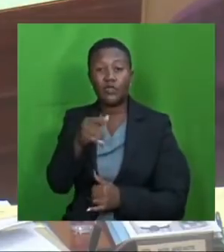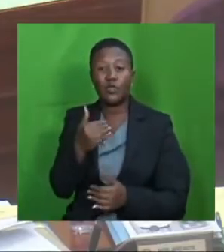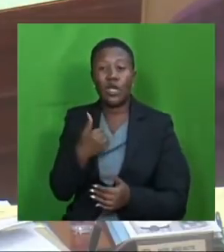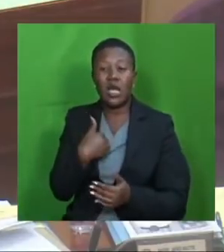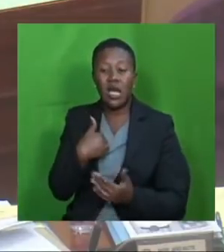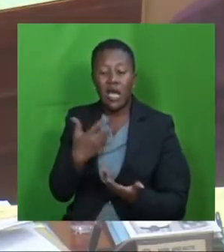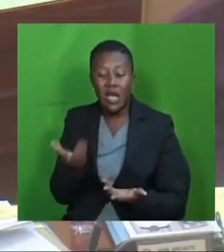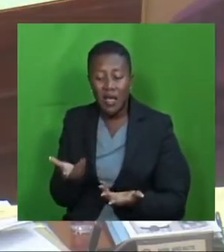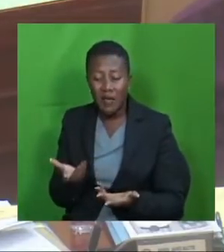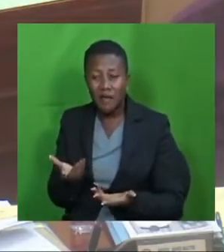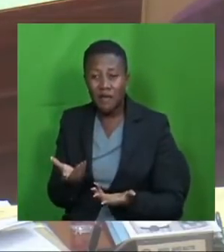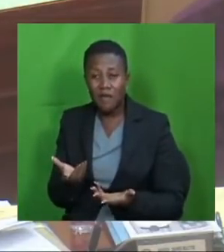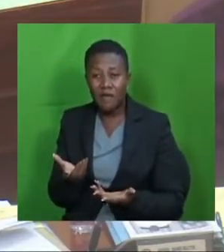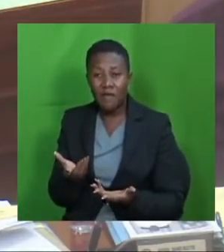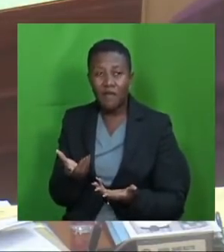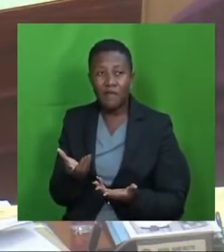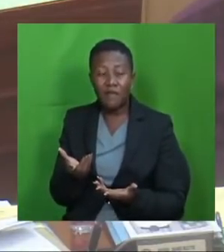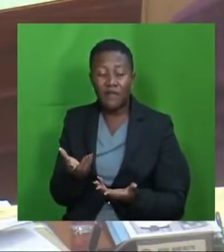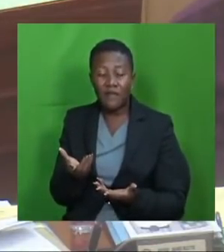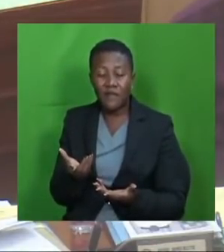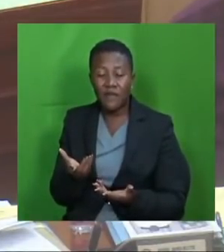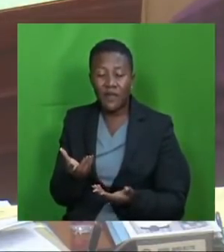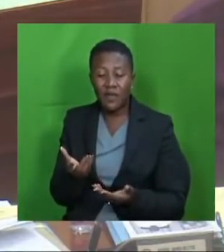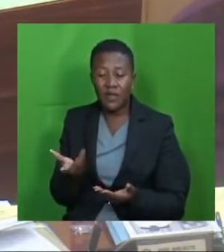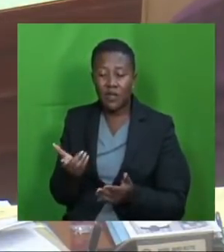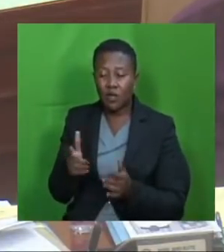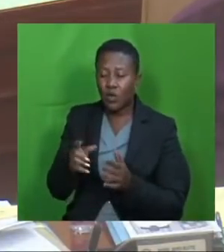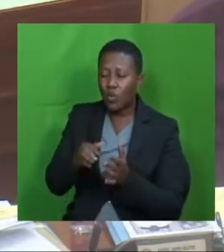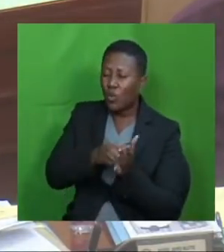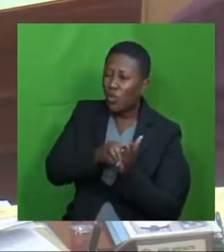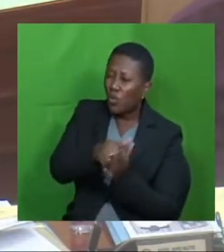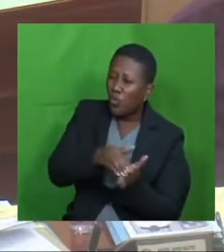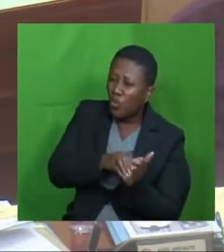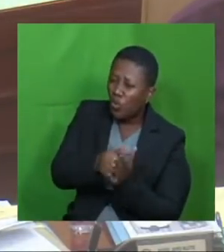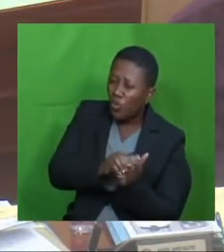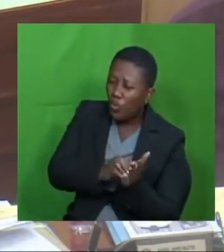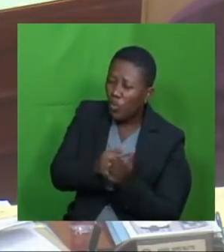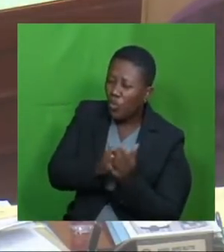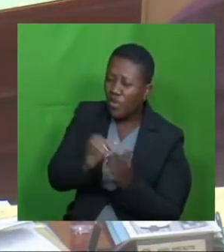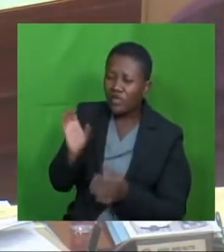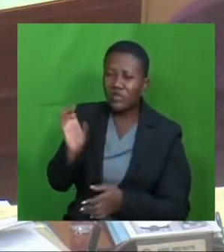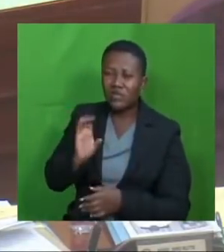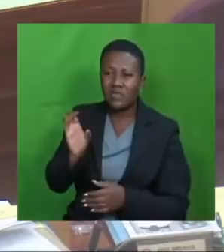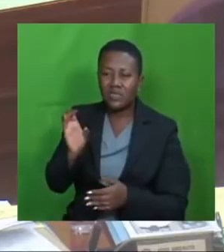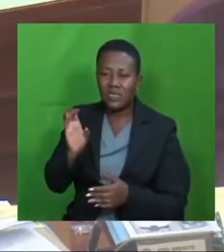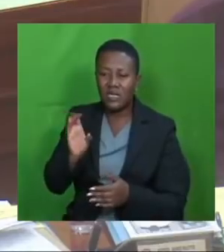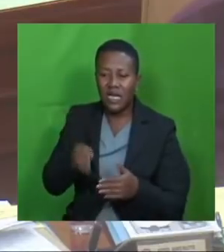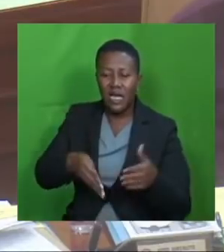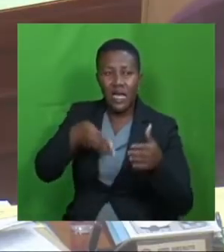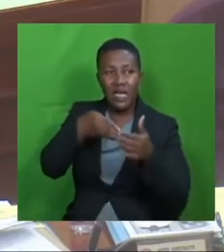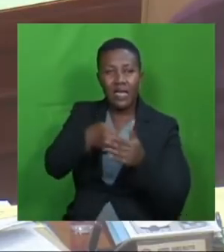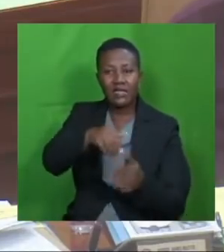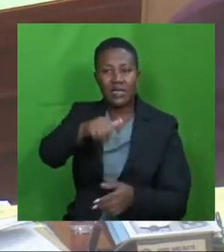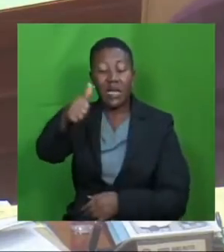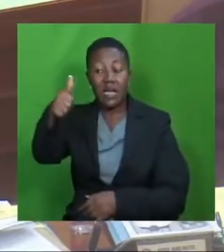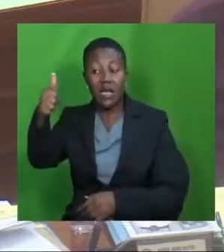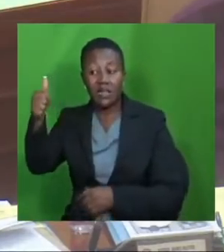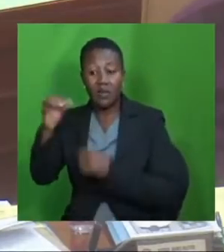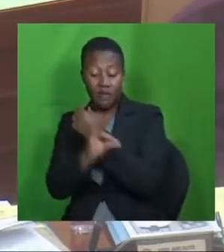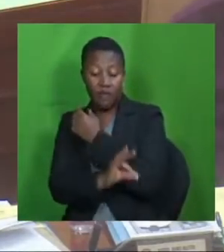deteriorating cedi against major foreign currencies. Mr.